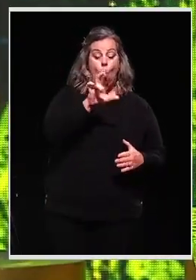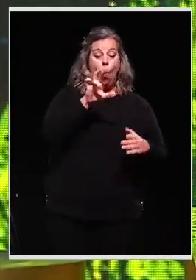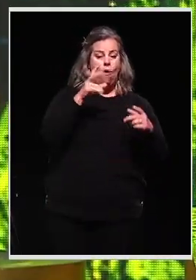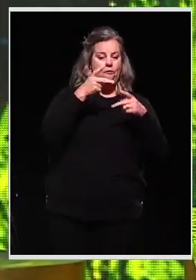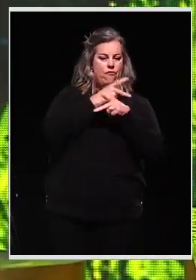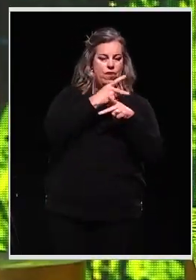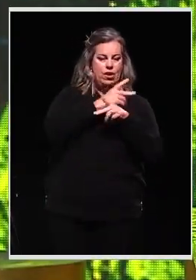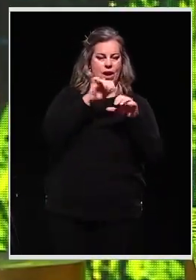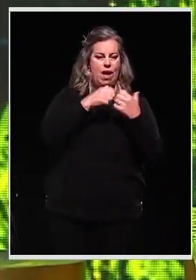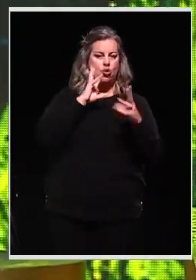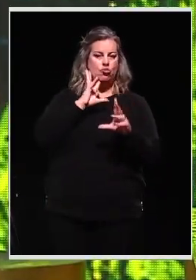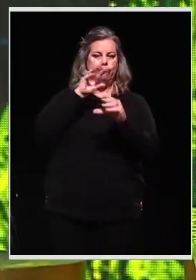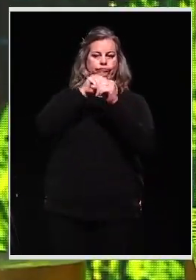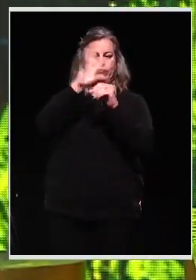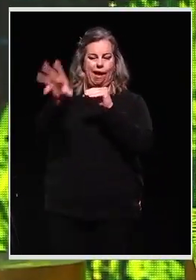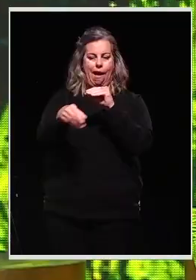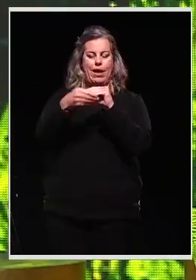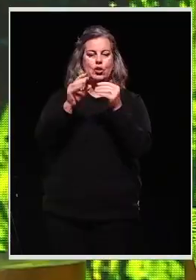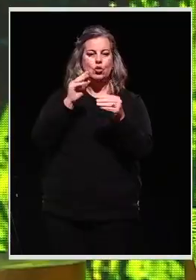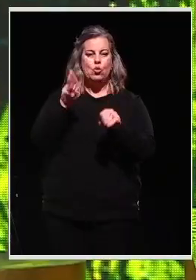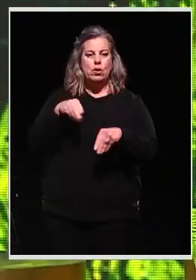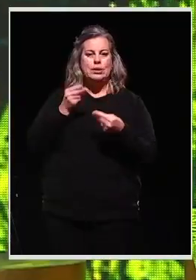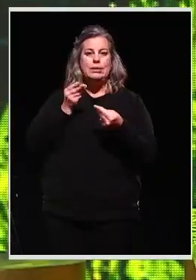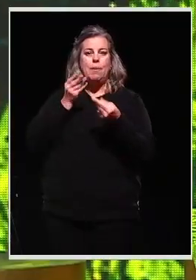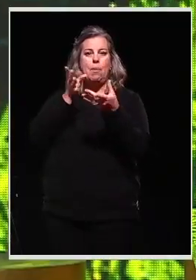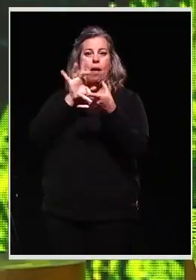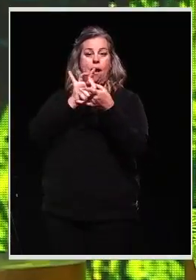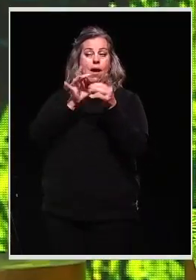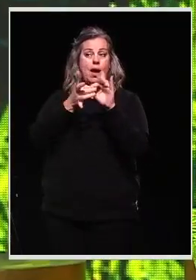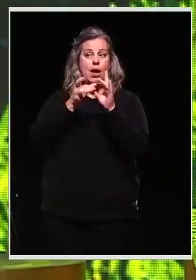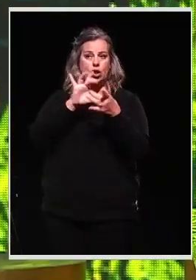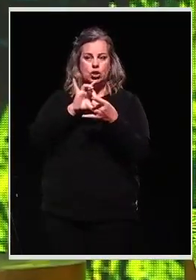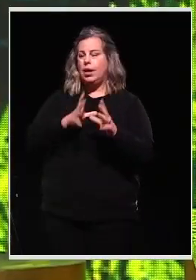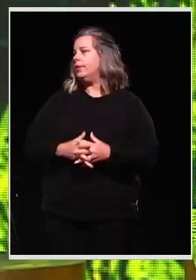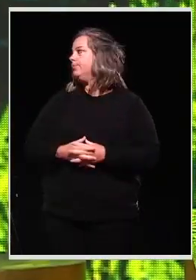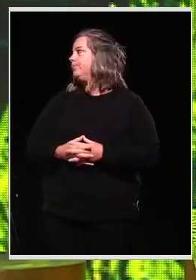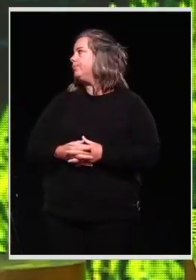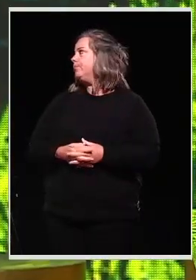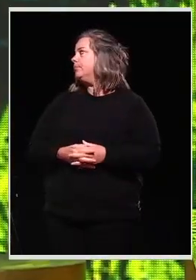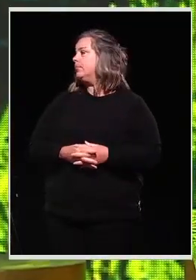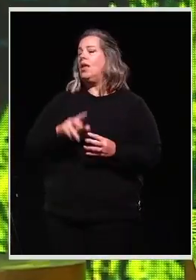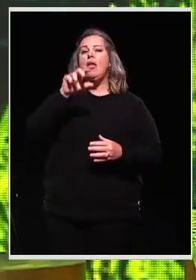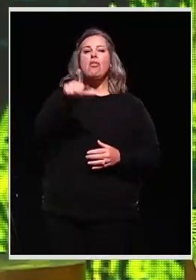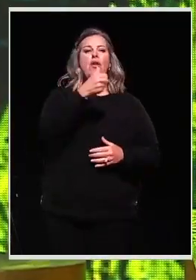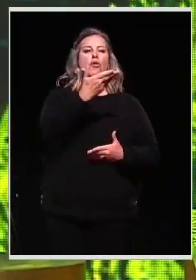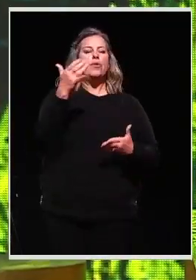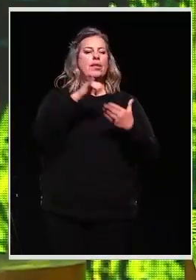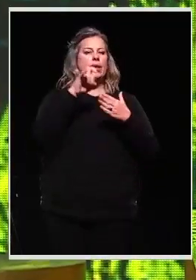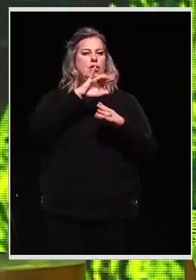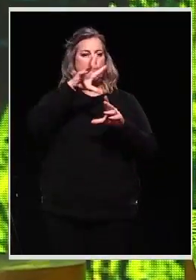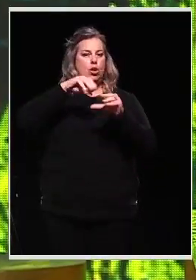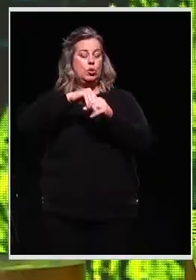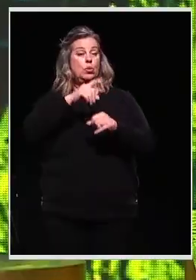to insert it into the supply chain if they're a company that sources product. And then the other partner, the entity that always has to be at the table, is